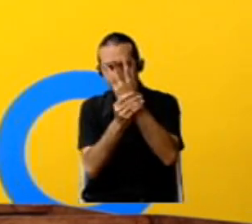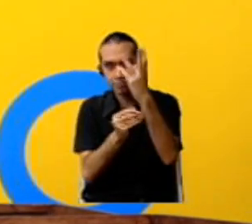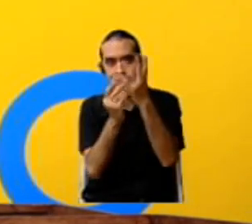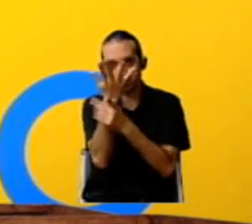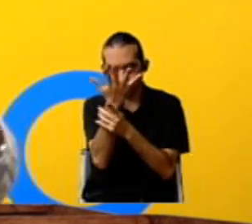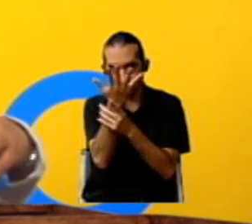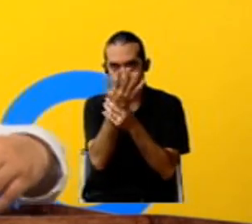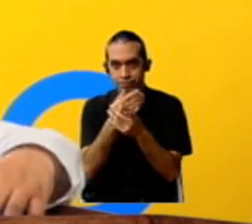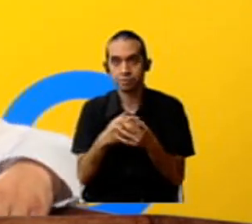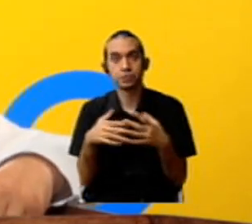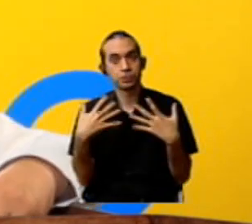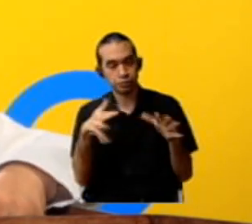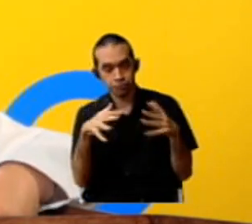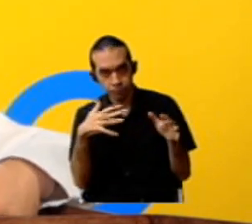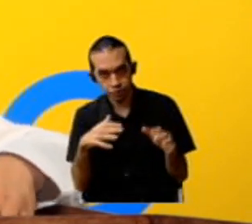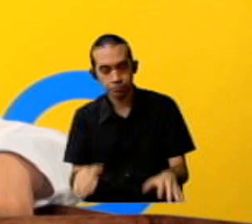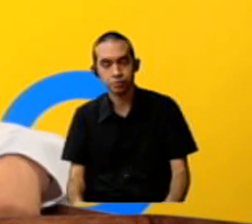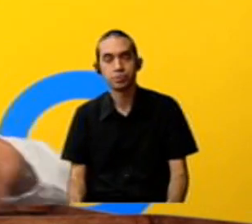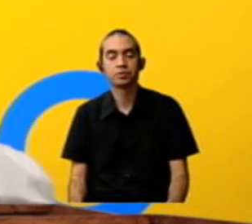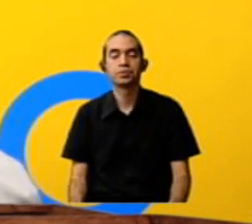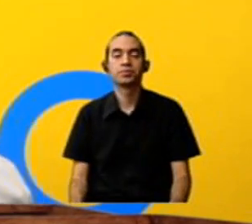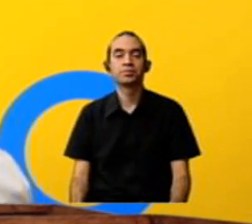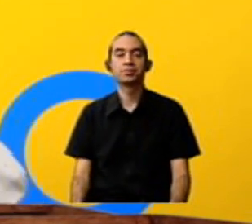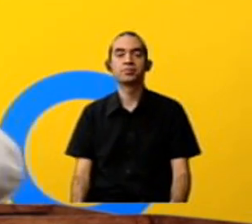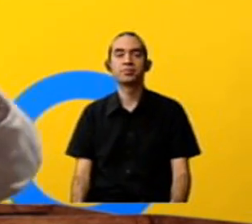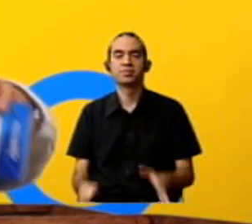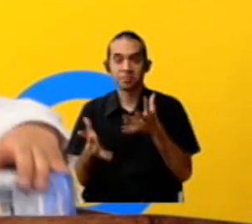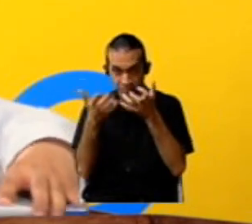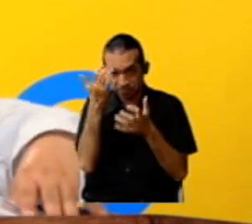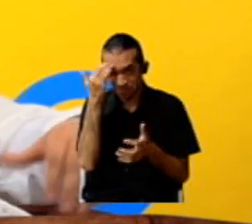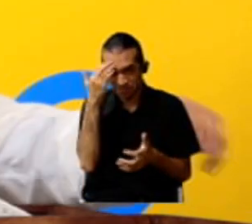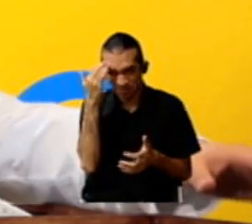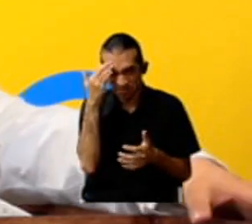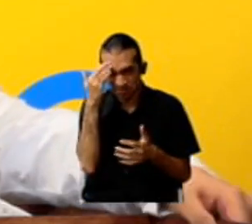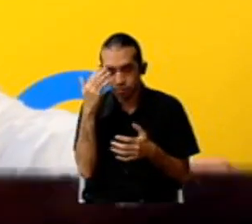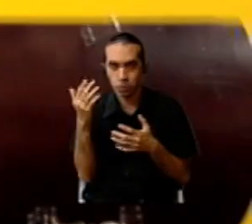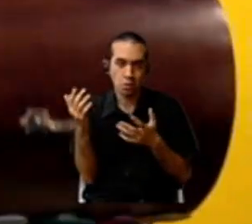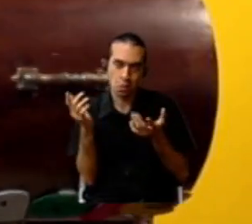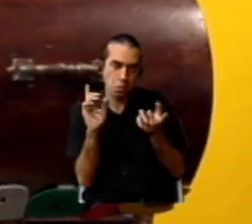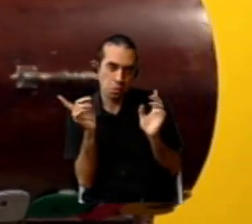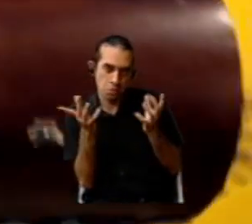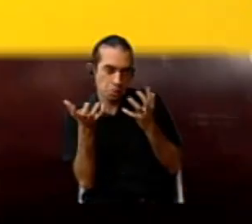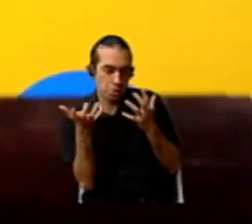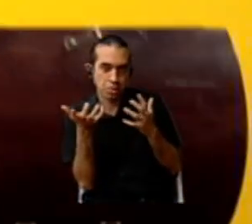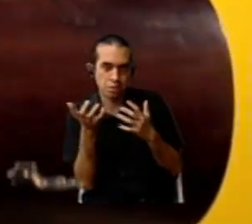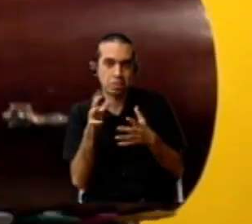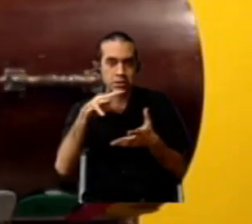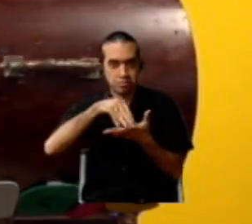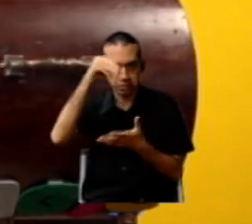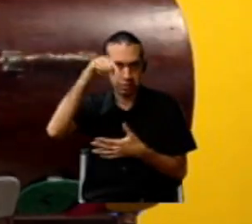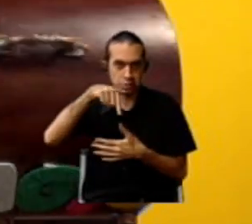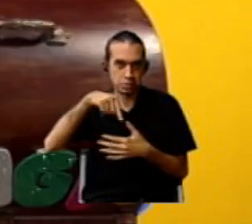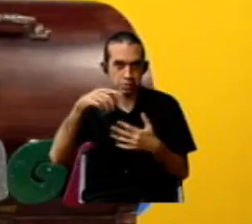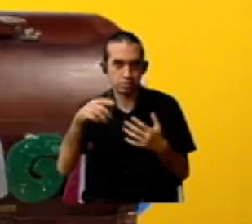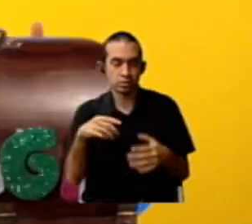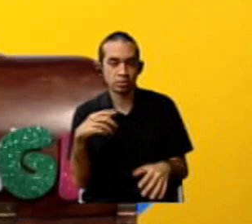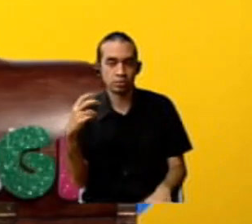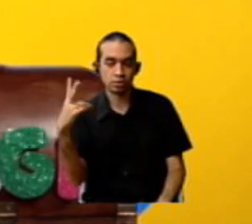gloves. Oh my goodness, Charlie, do you want to know, or do you know what we are going to learn today?